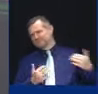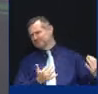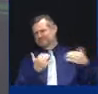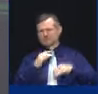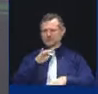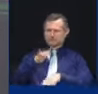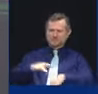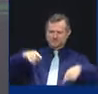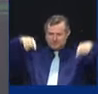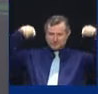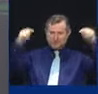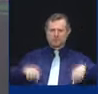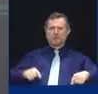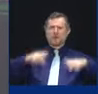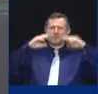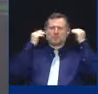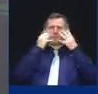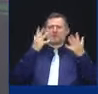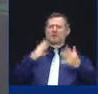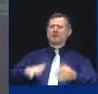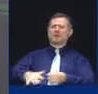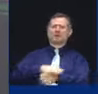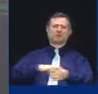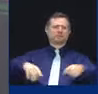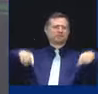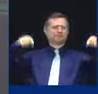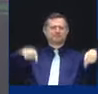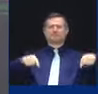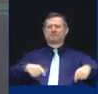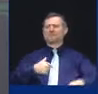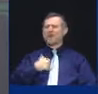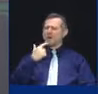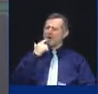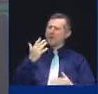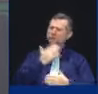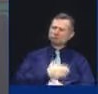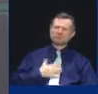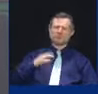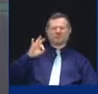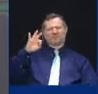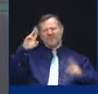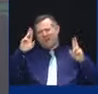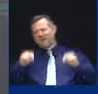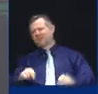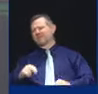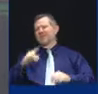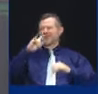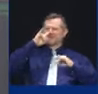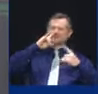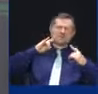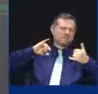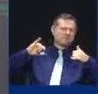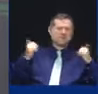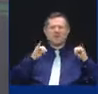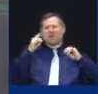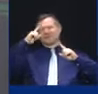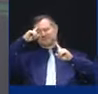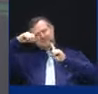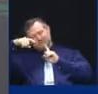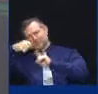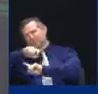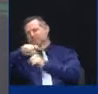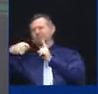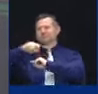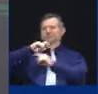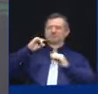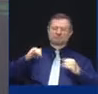magnificent Legoland. Enjoy, have fun, let your children be stimulated, let those creative